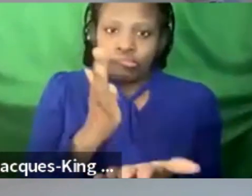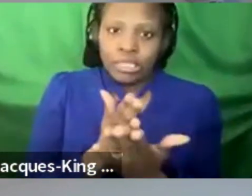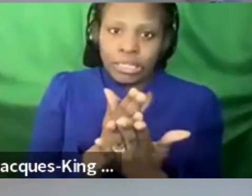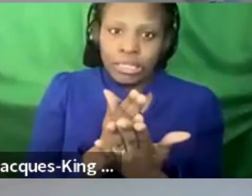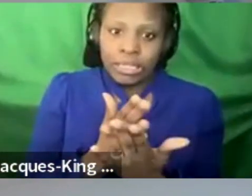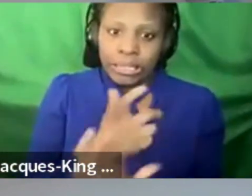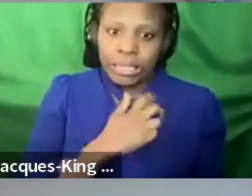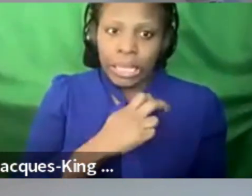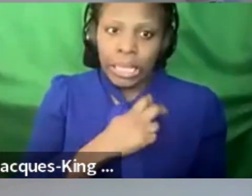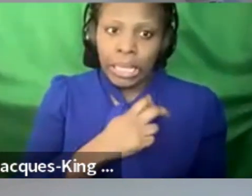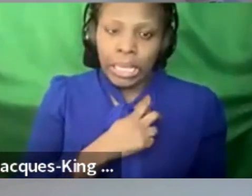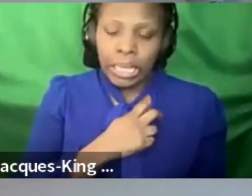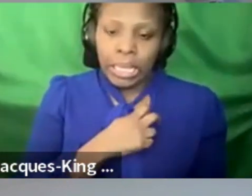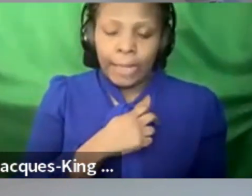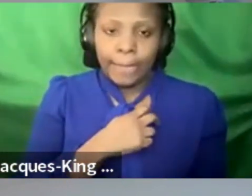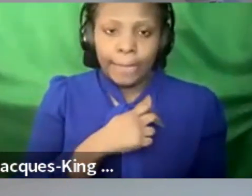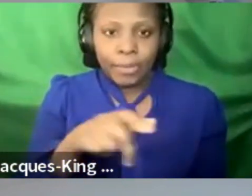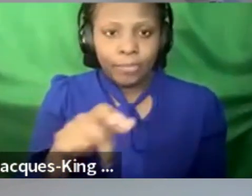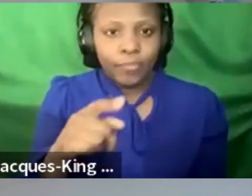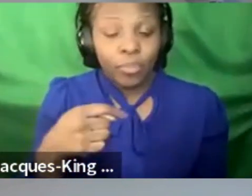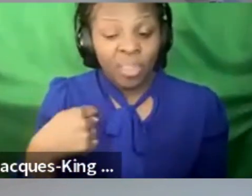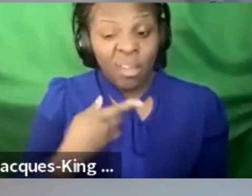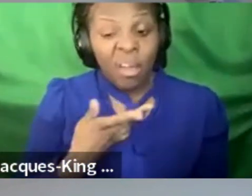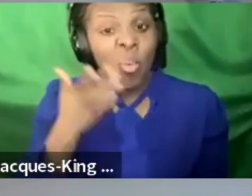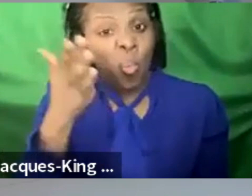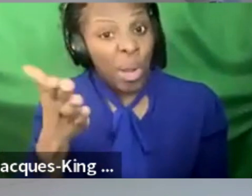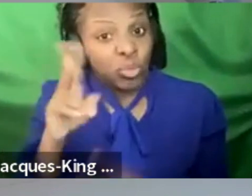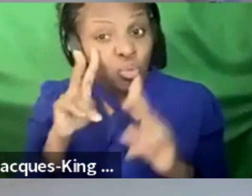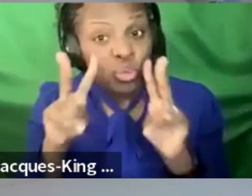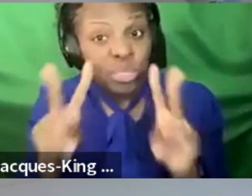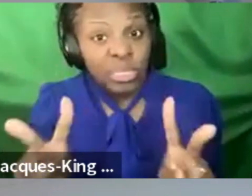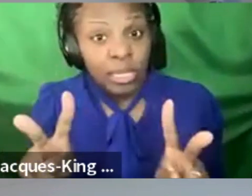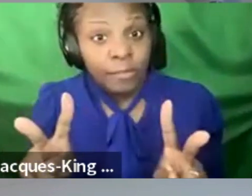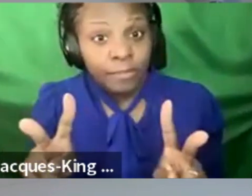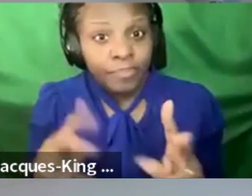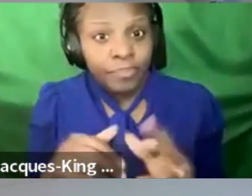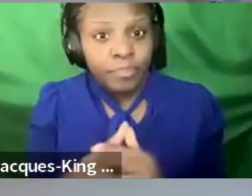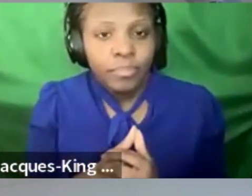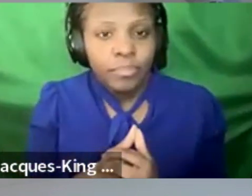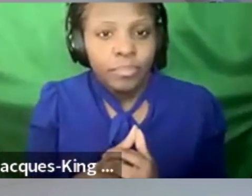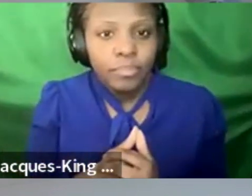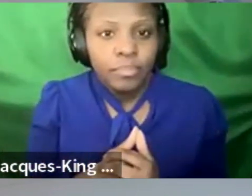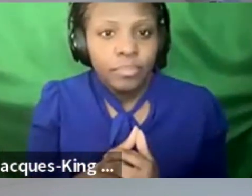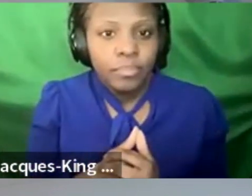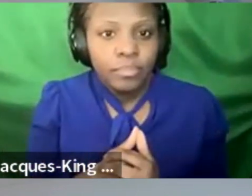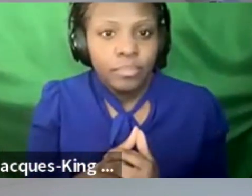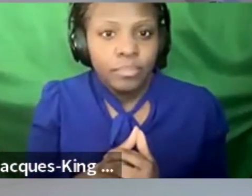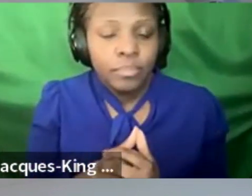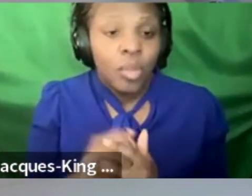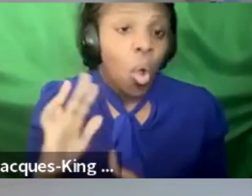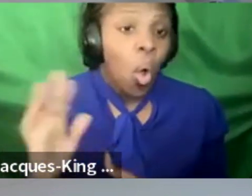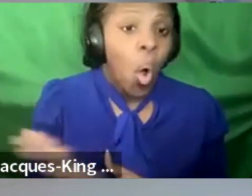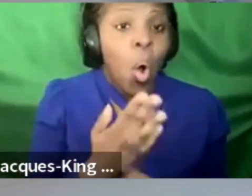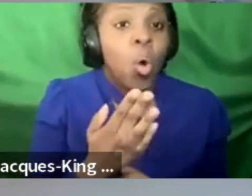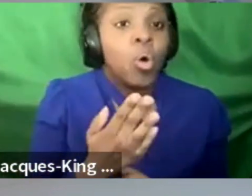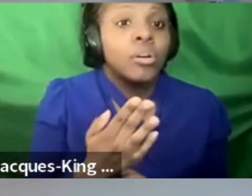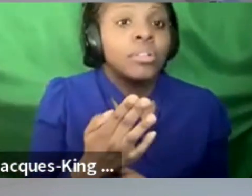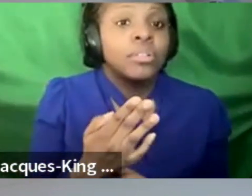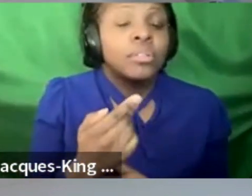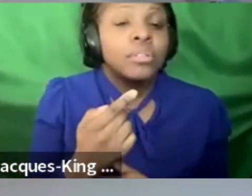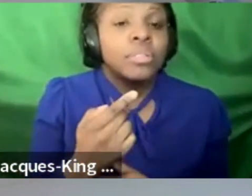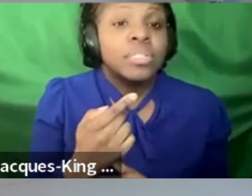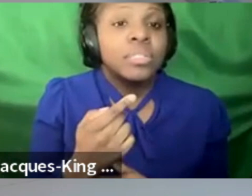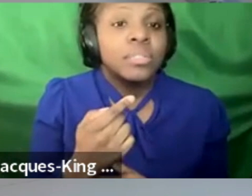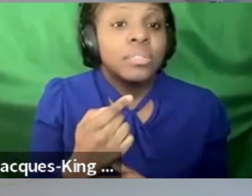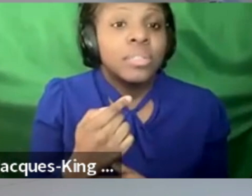what really scared them. I went to see Mauer, an all-female, all-black